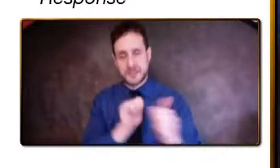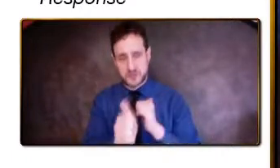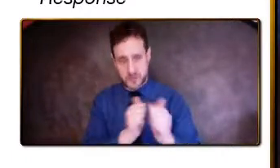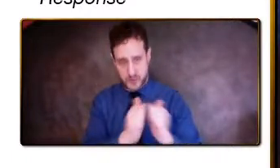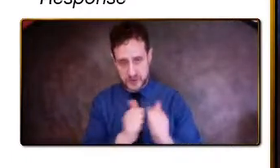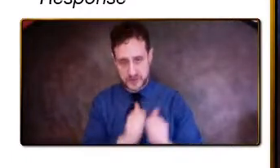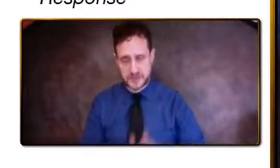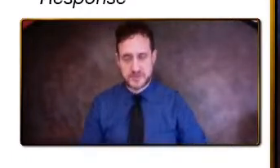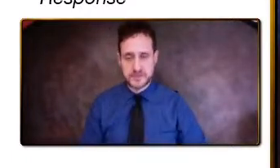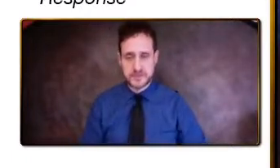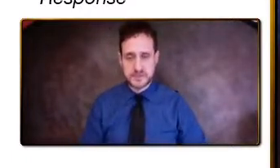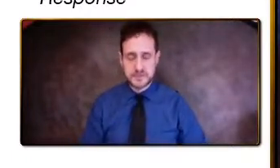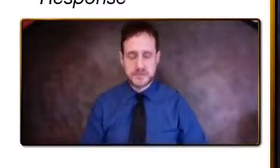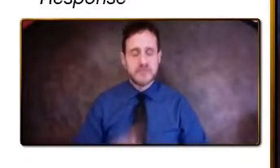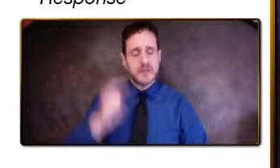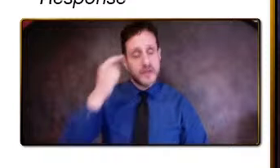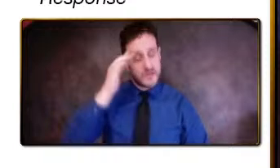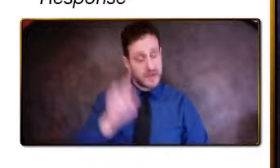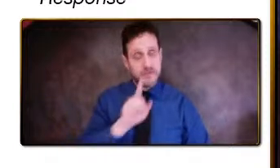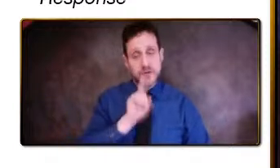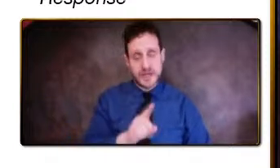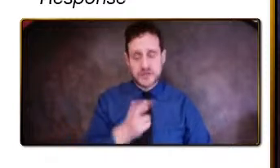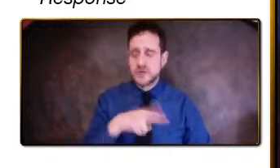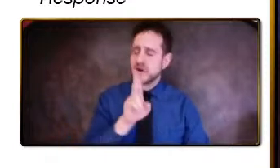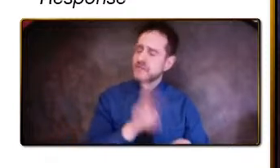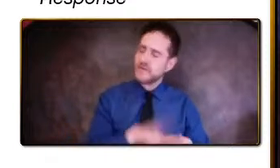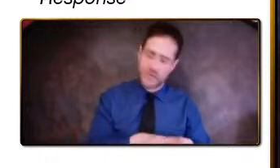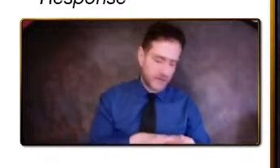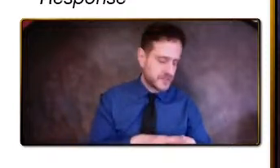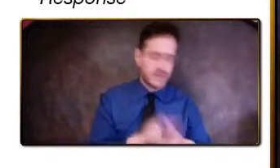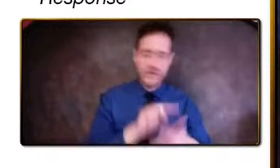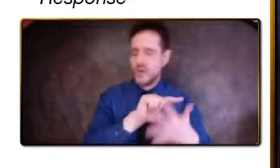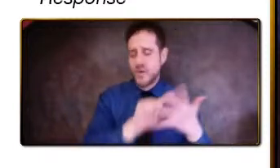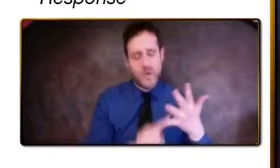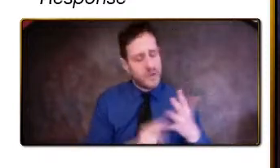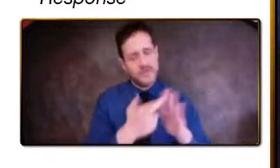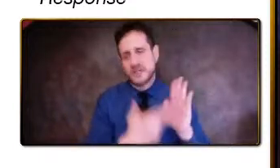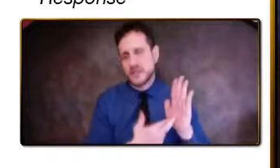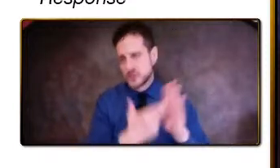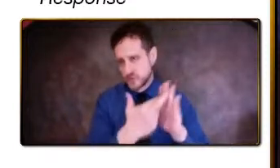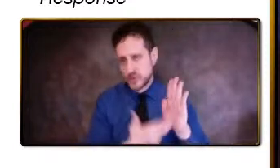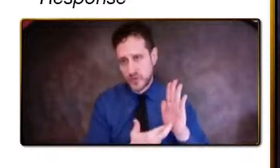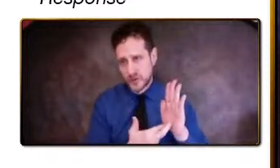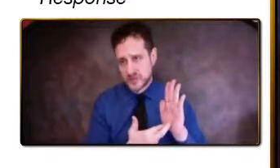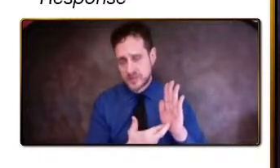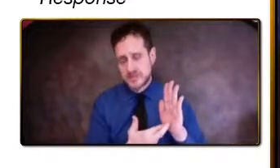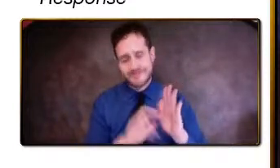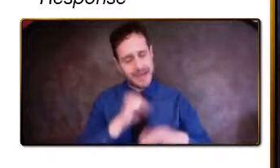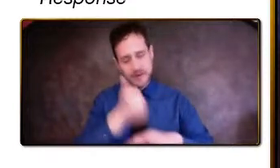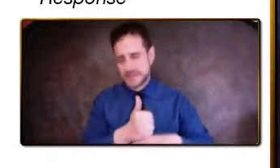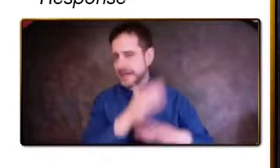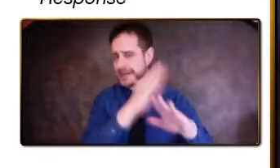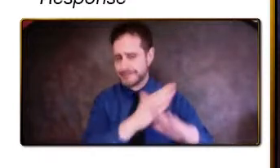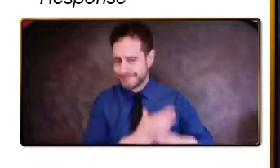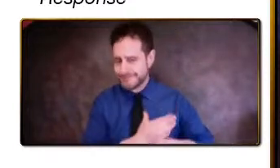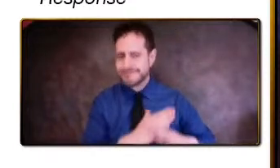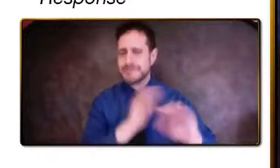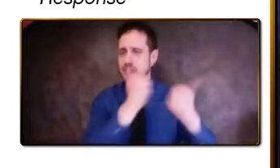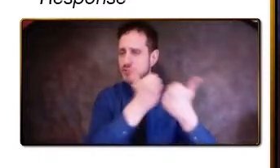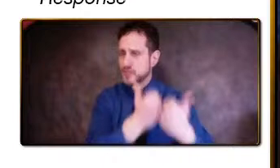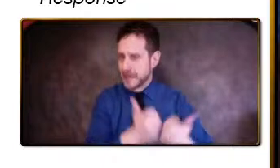first, of course, with all of these mitigations, they're posing challenges for everybody.